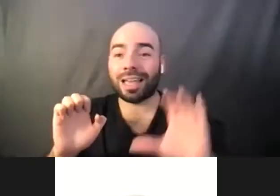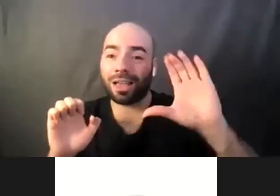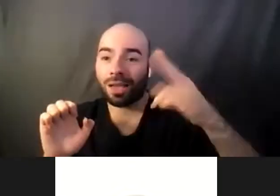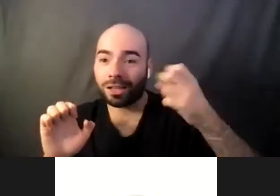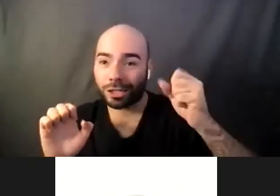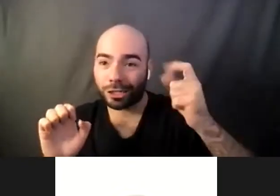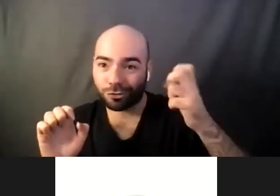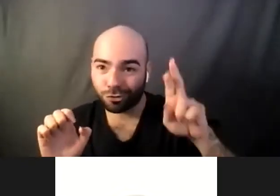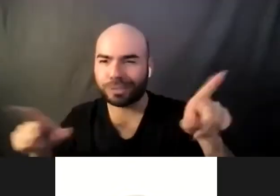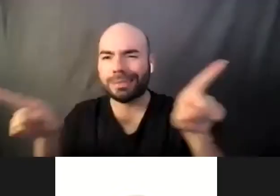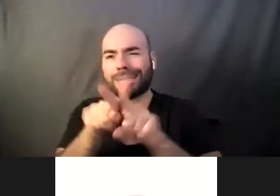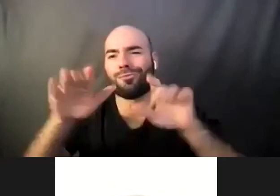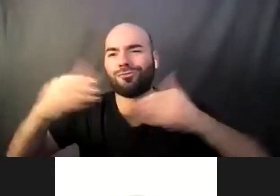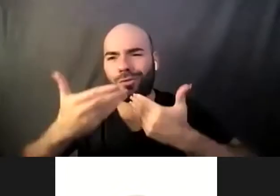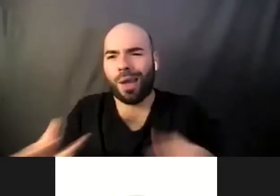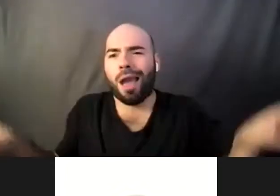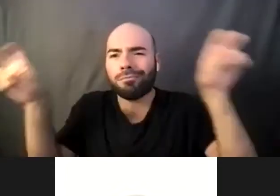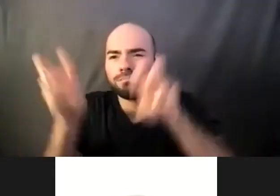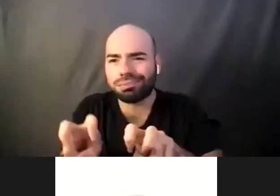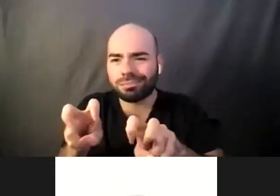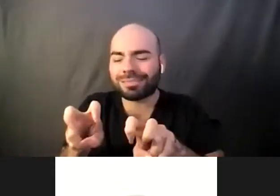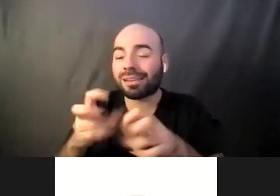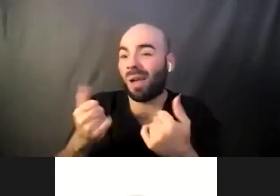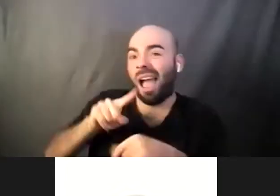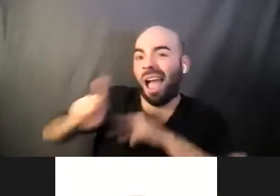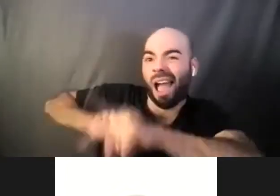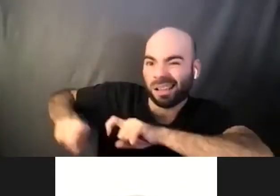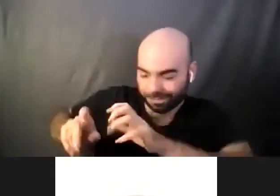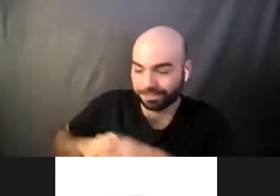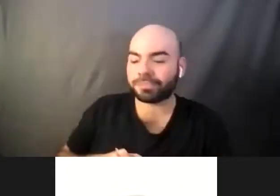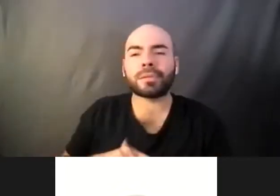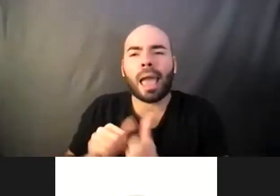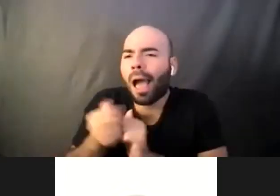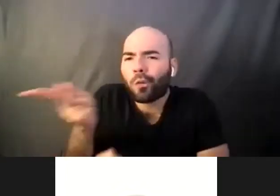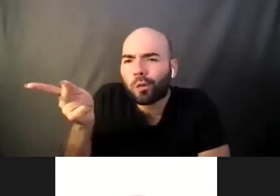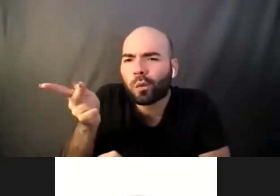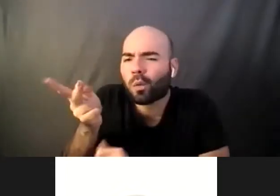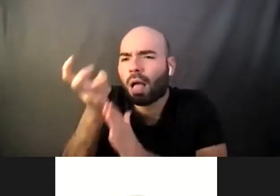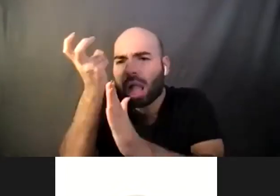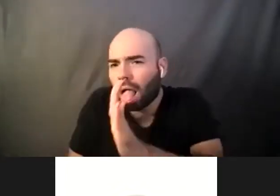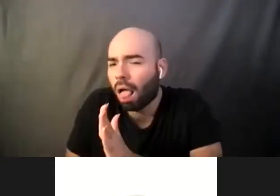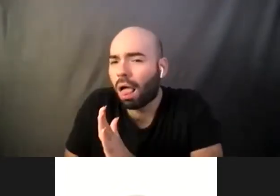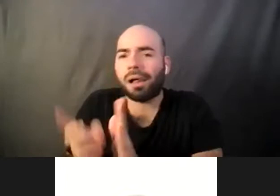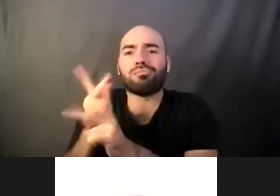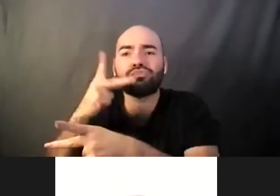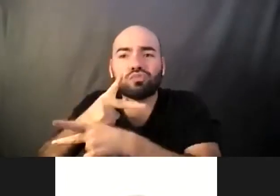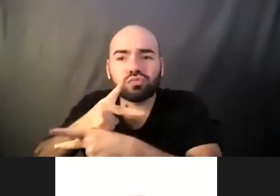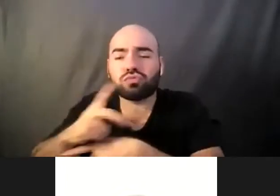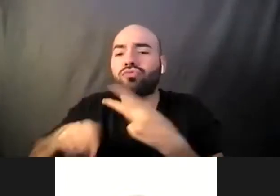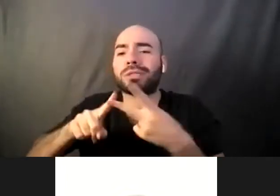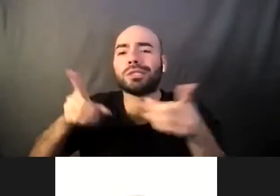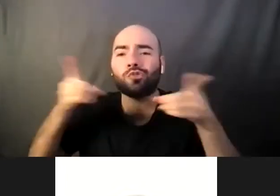room. I want to know how you two got into both producing and directing.